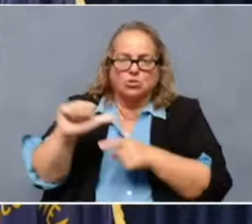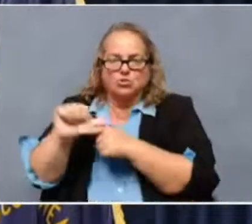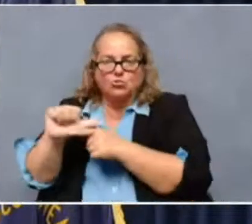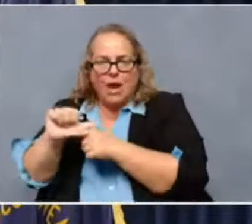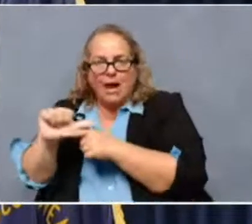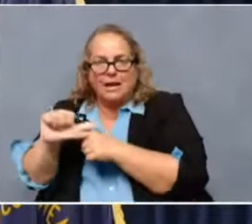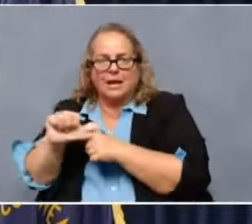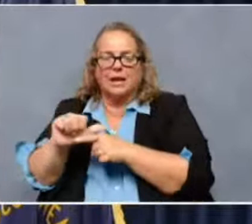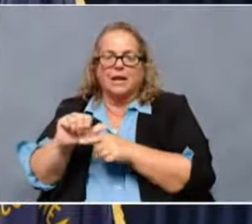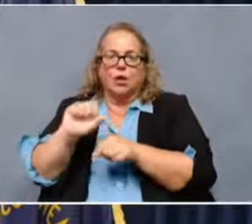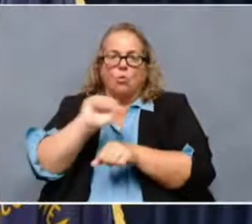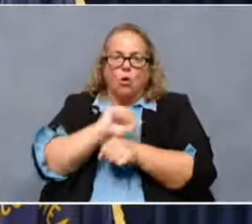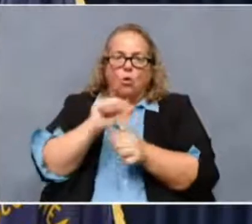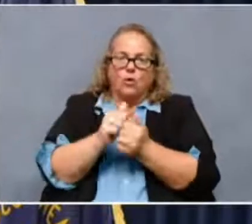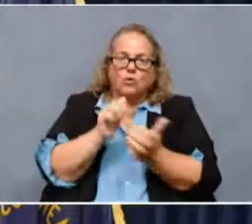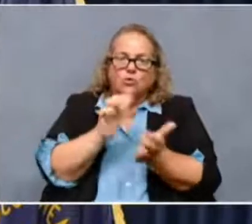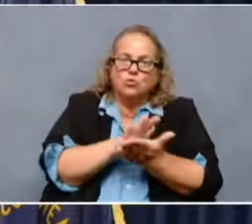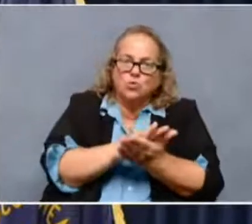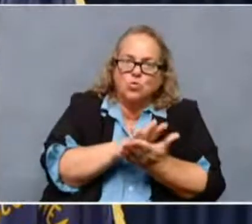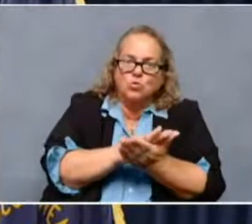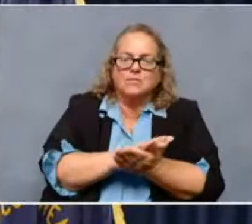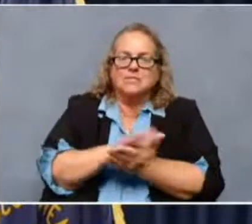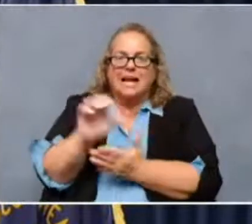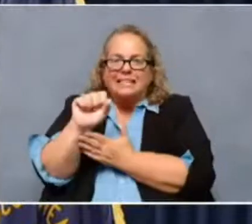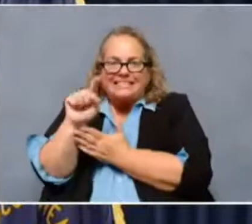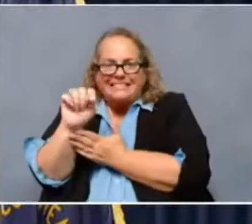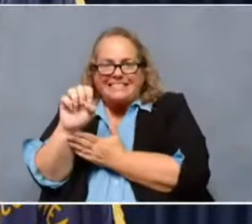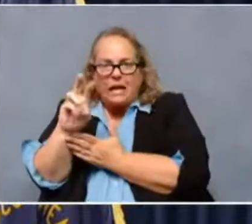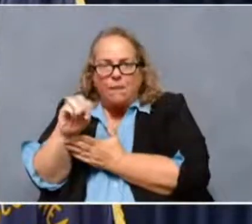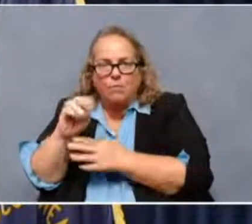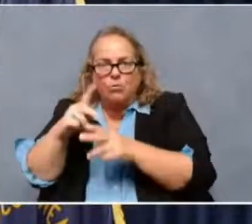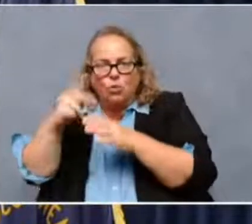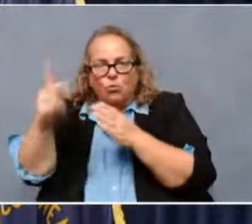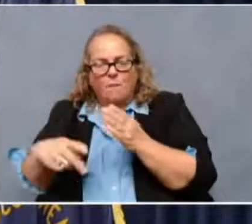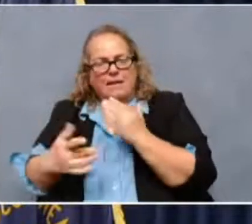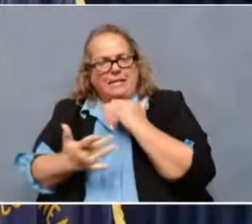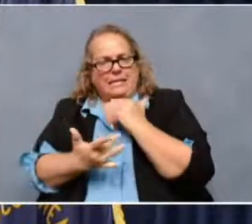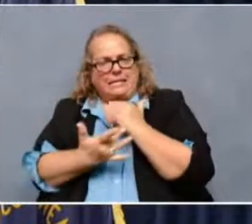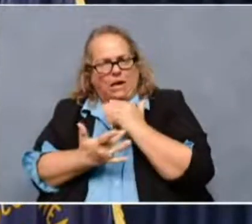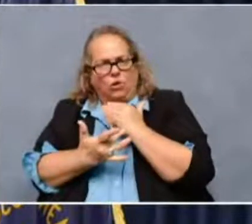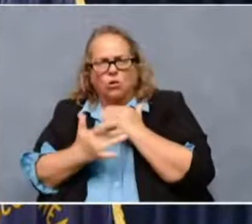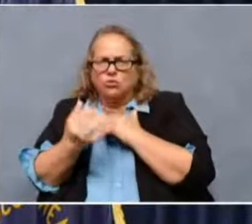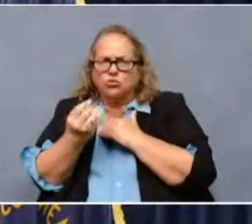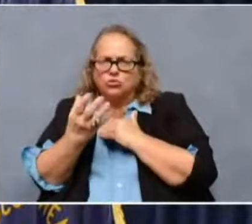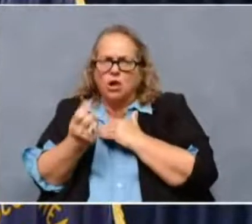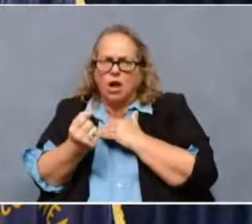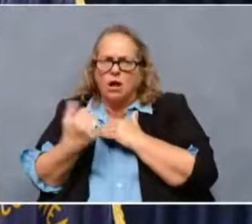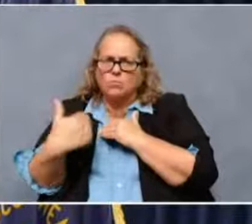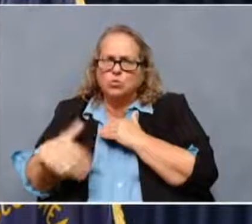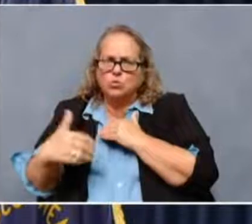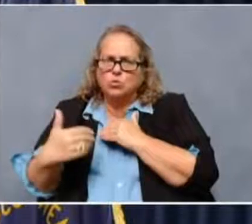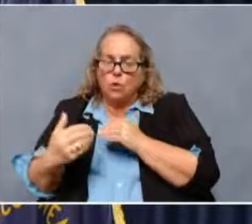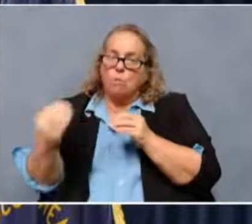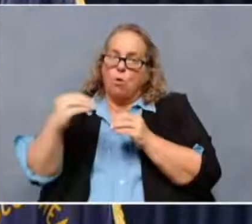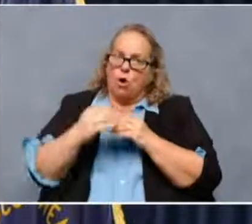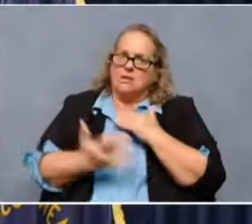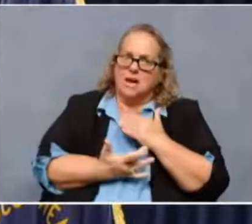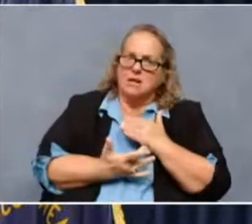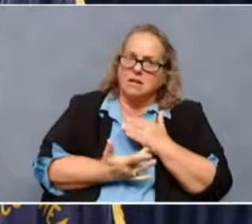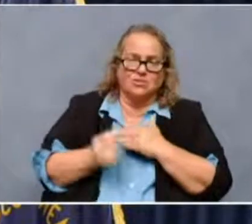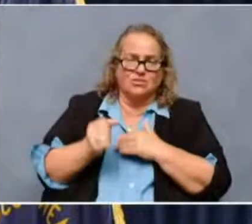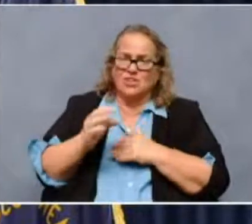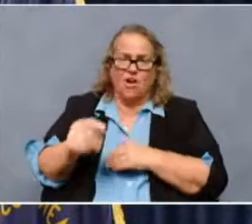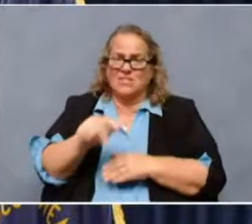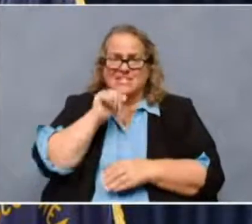STEM. These are technical jobs. The jobs are getting much more technical. So these are not 1,000 of the old